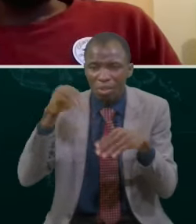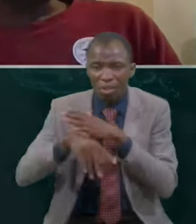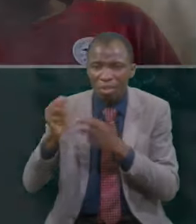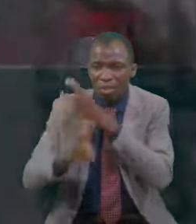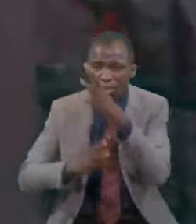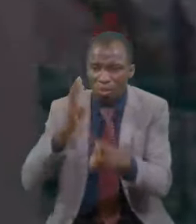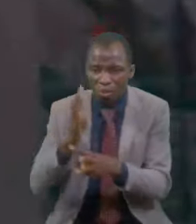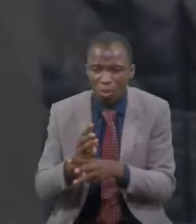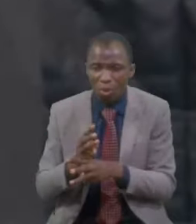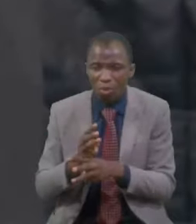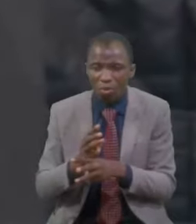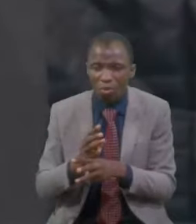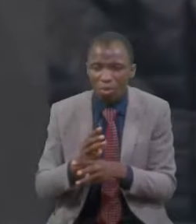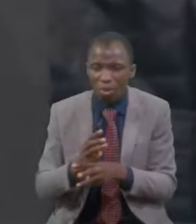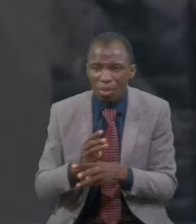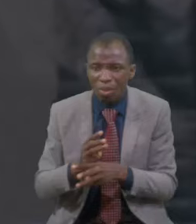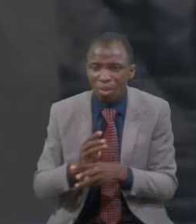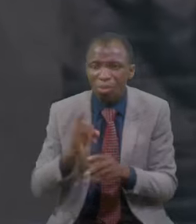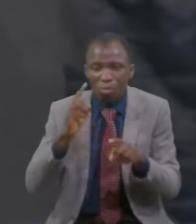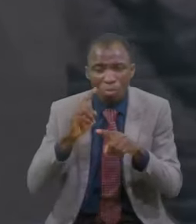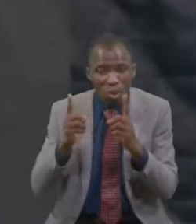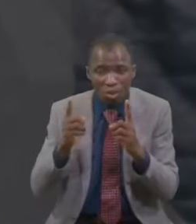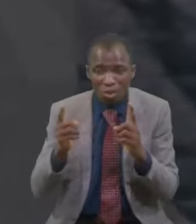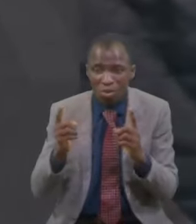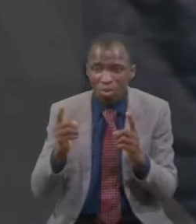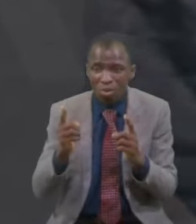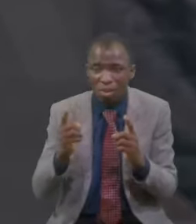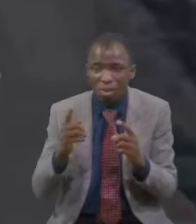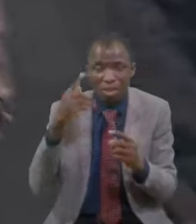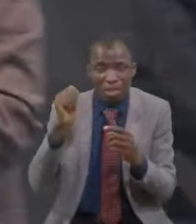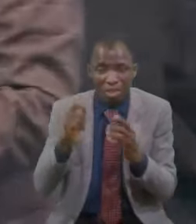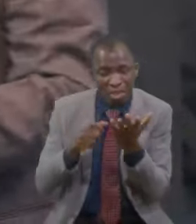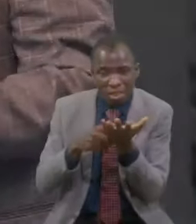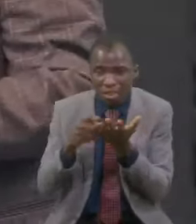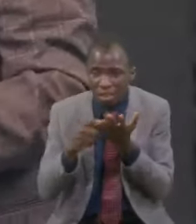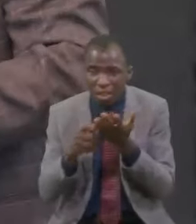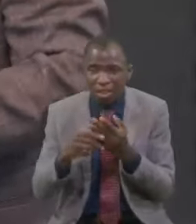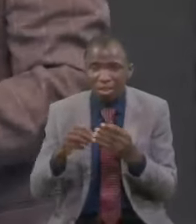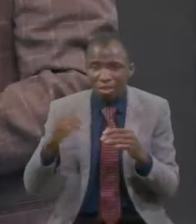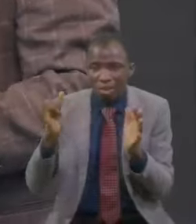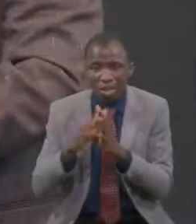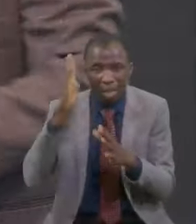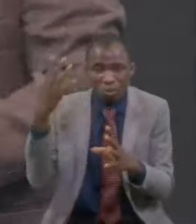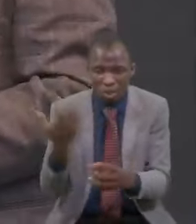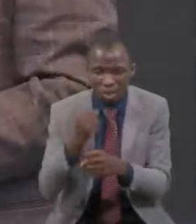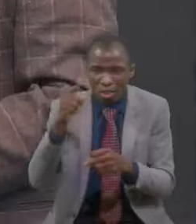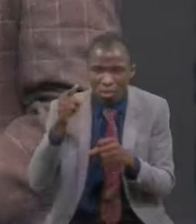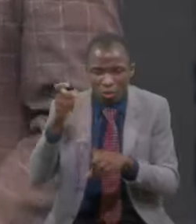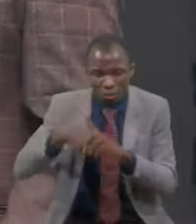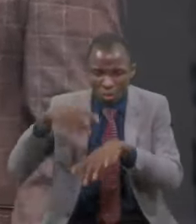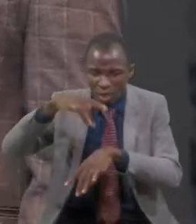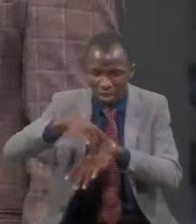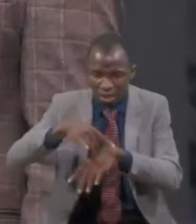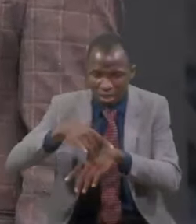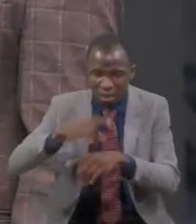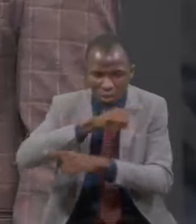Unimaginable, impossible. But the ticket that will take you from earth when you leave here and